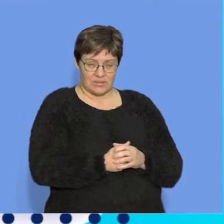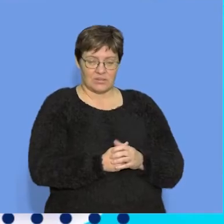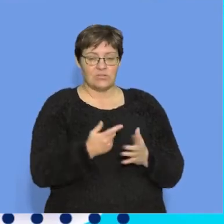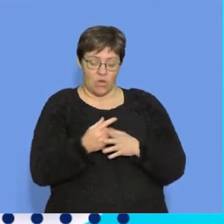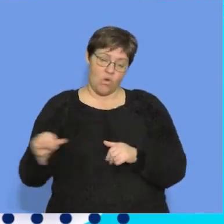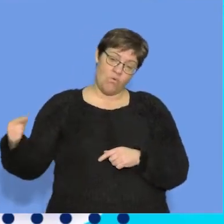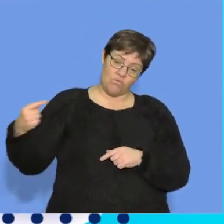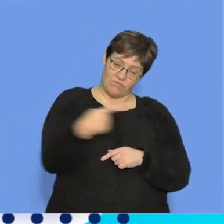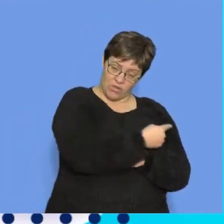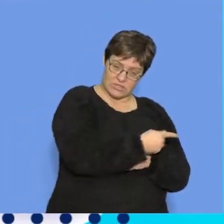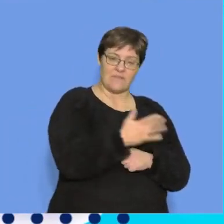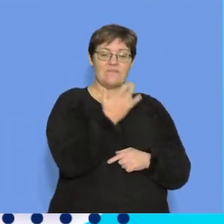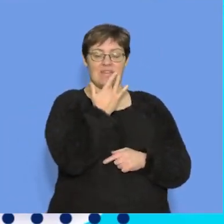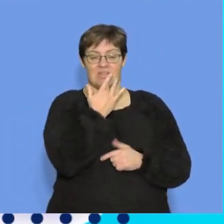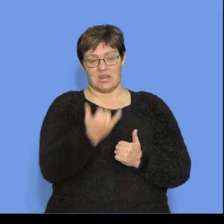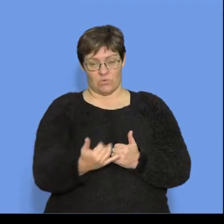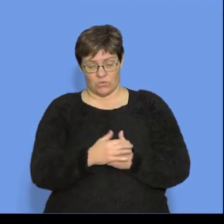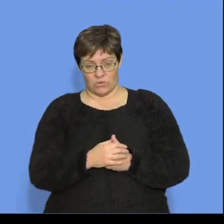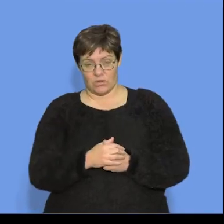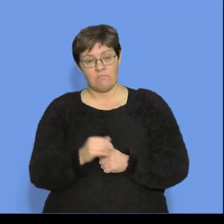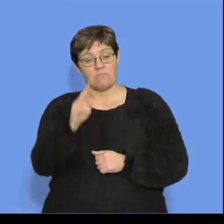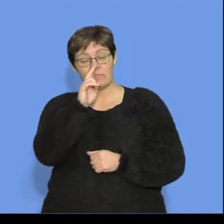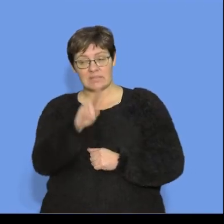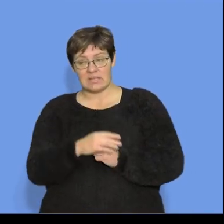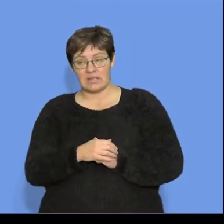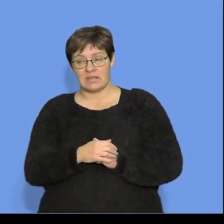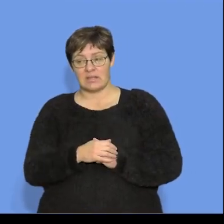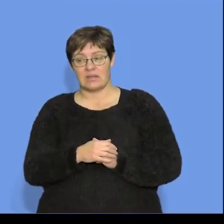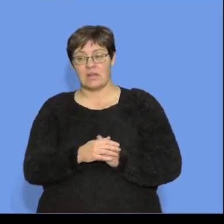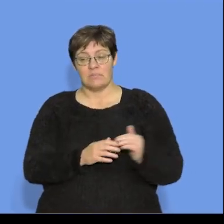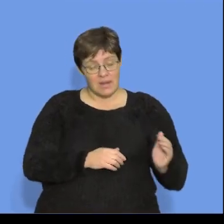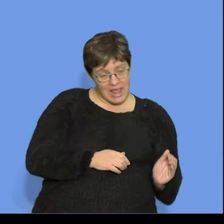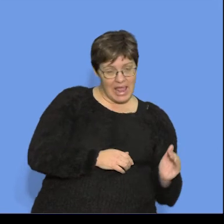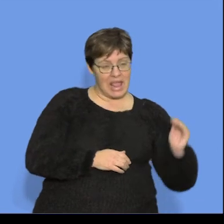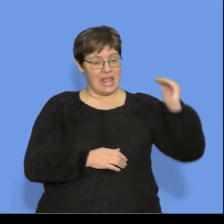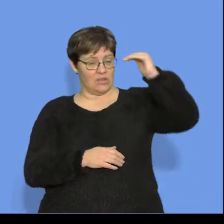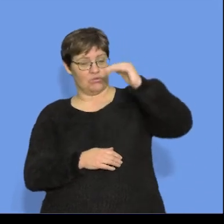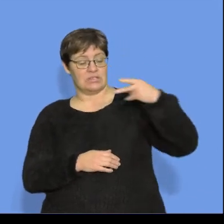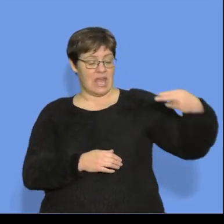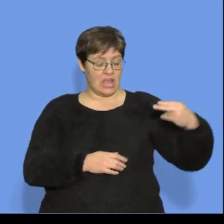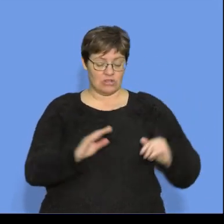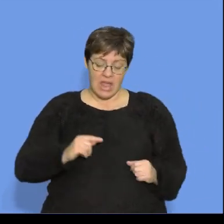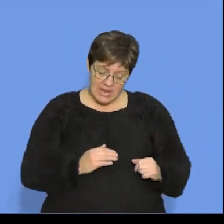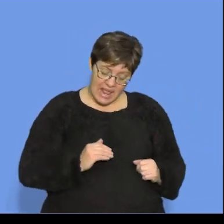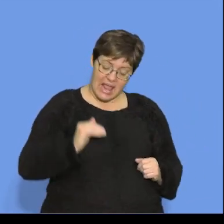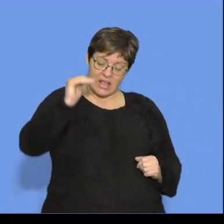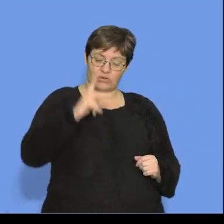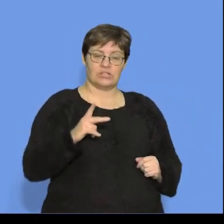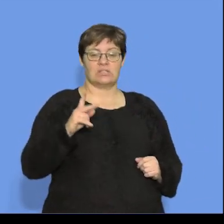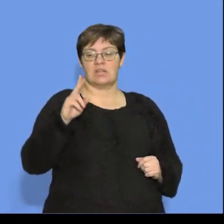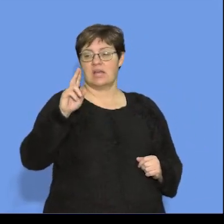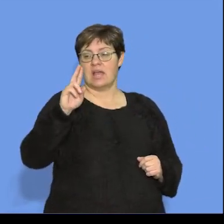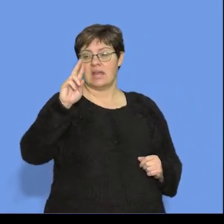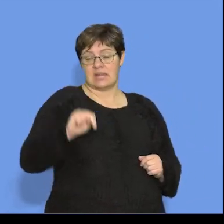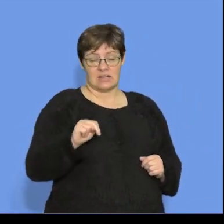the reverse reaction is favored, and what do you see? There's an increase in hydrogen and there's an increase in nitrogen. You